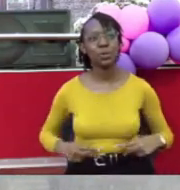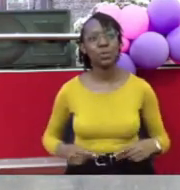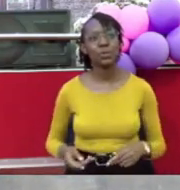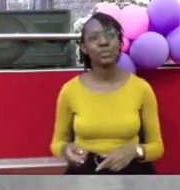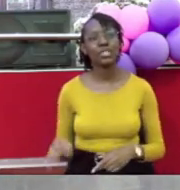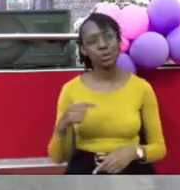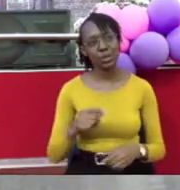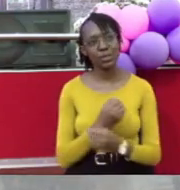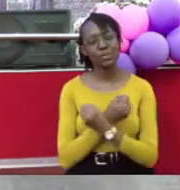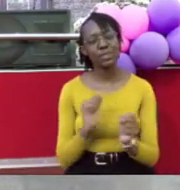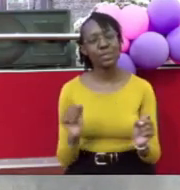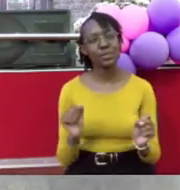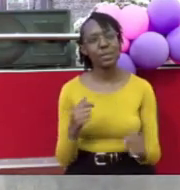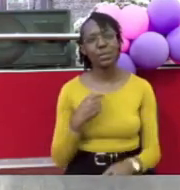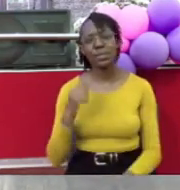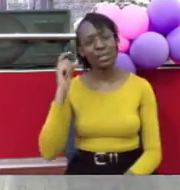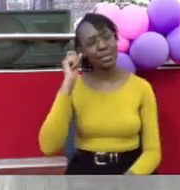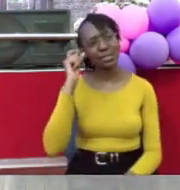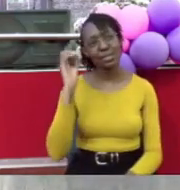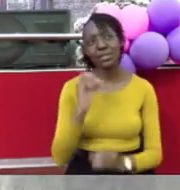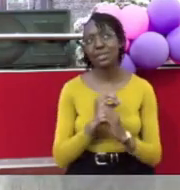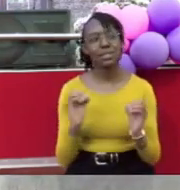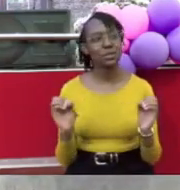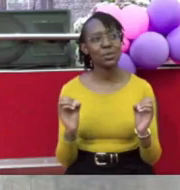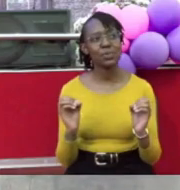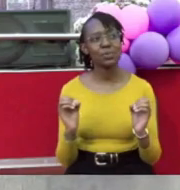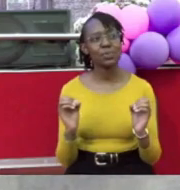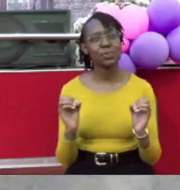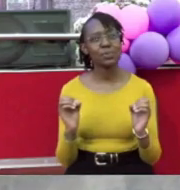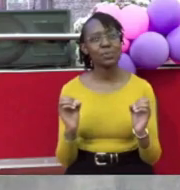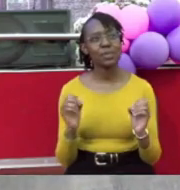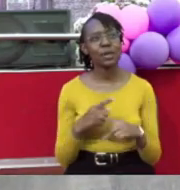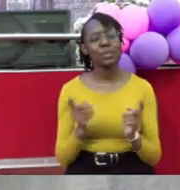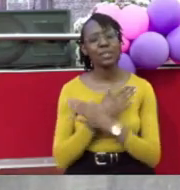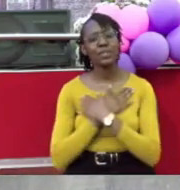did not understand it very well. But my friend told me,